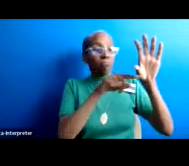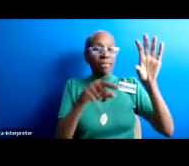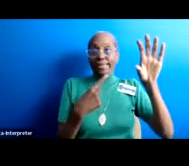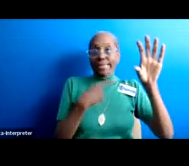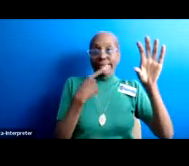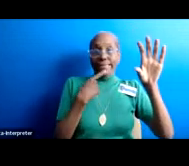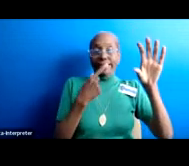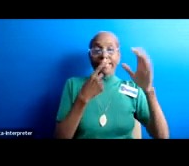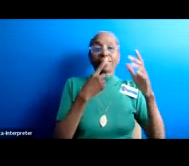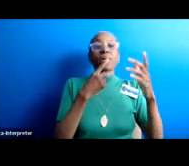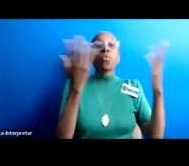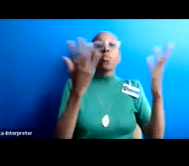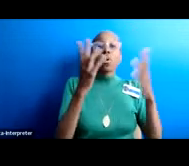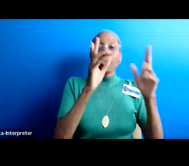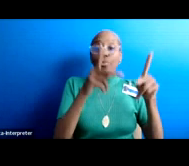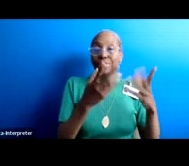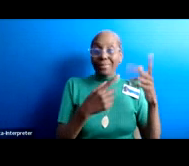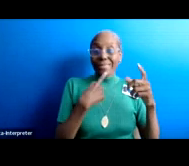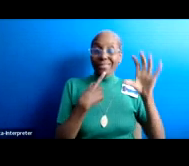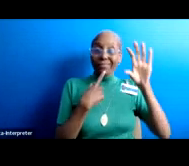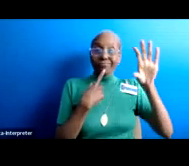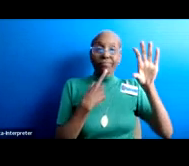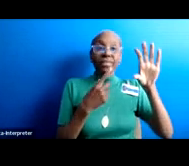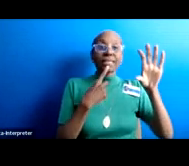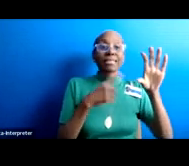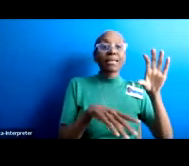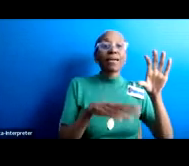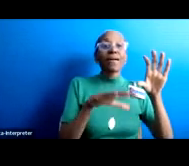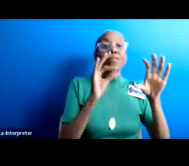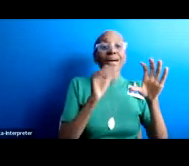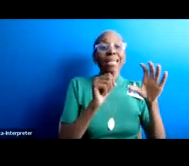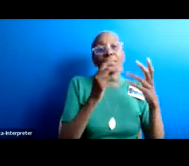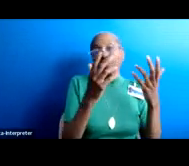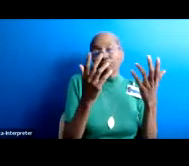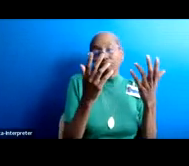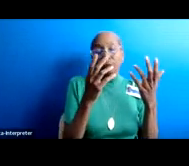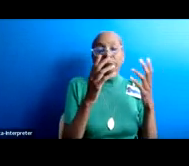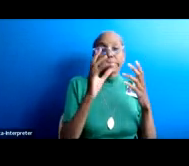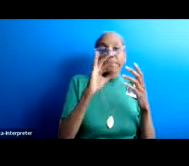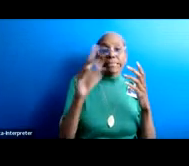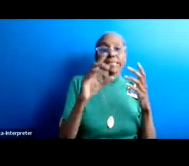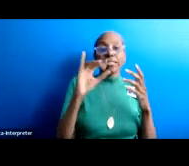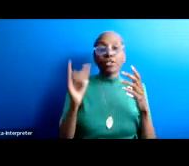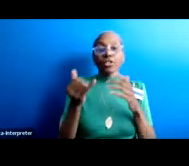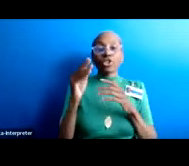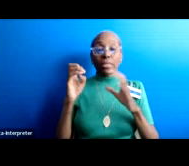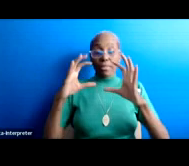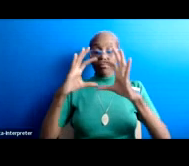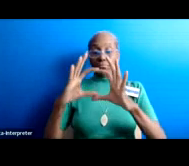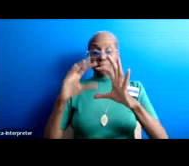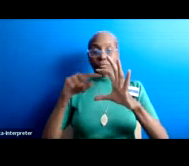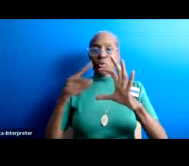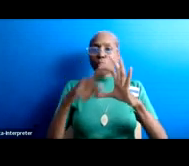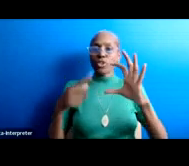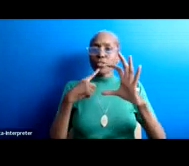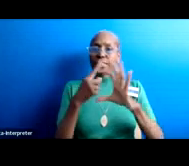the example I have on the screen now is buying a TV. So we have our user Jamie. And so we think about, what is Jamie going to say